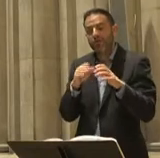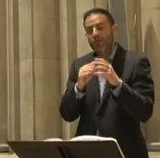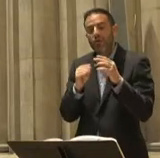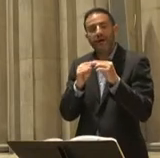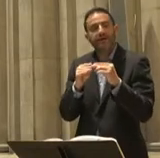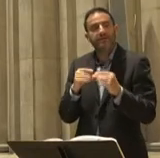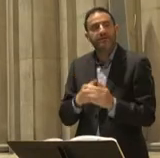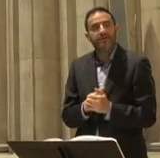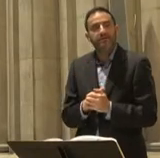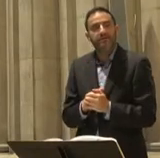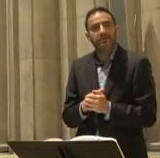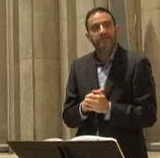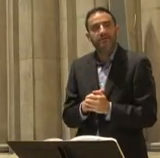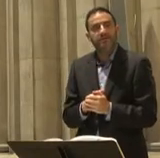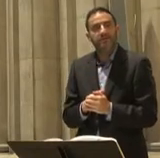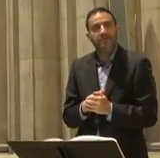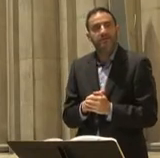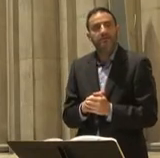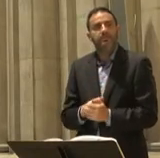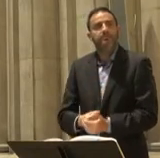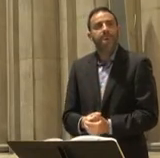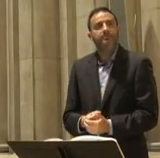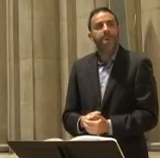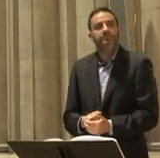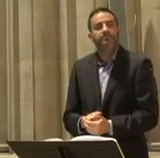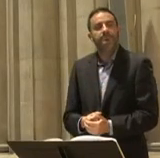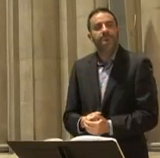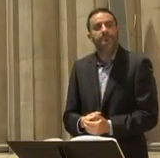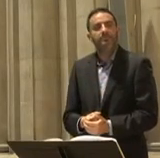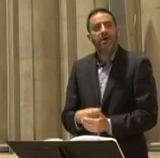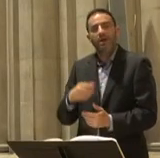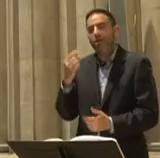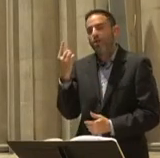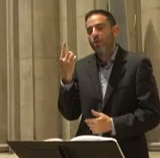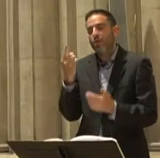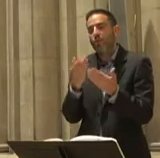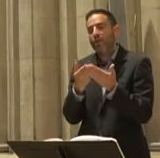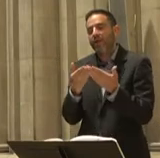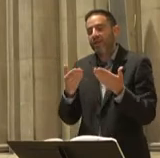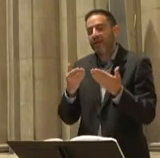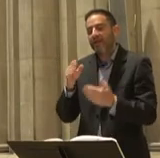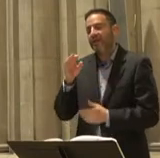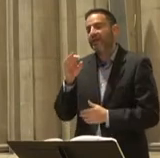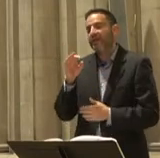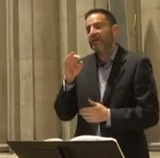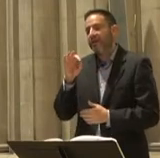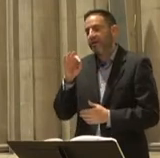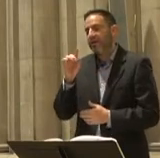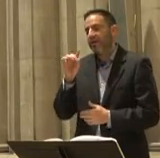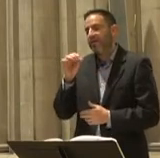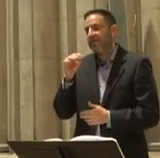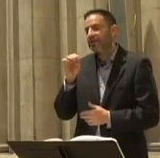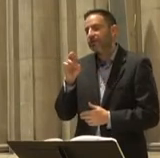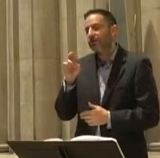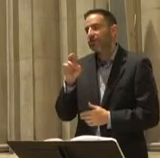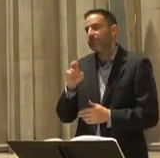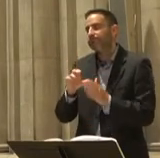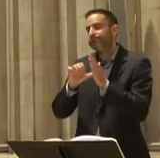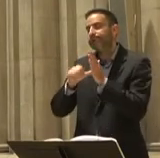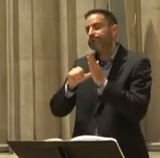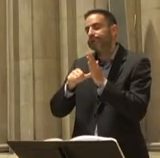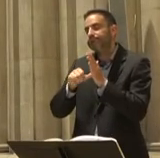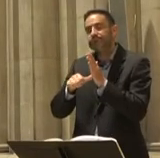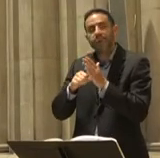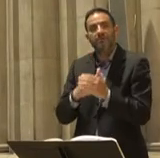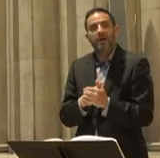reached a stabilitas somewhere. One of the things that Fletcher was always insistent upon was that I